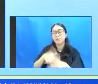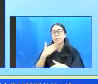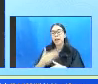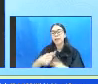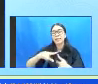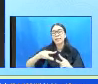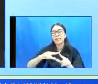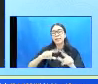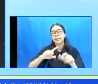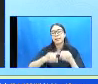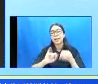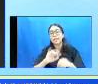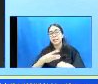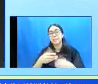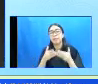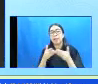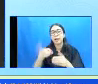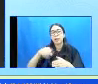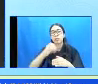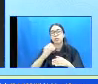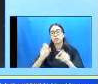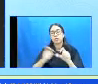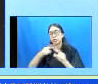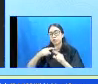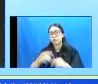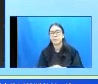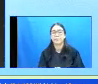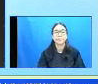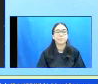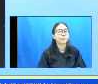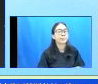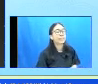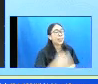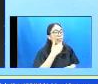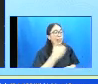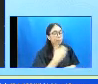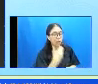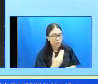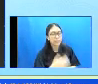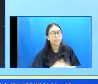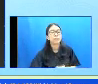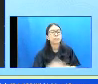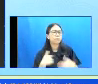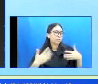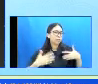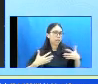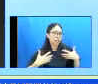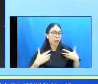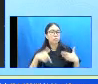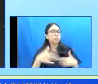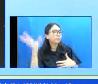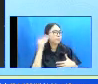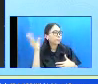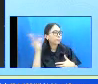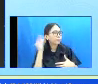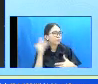wonderful. And good to have a first impression of the focus of the 3 panelists. And I